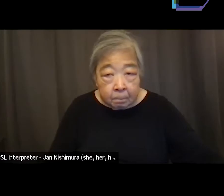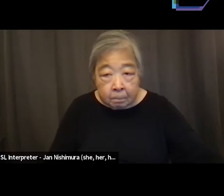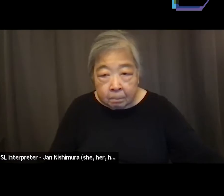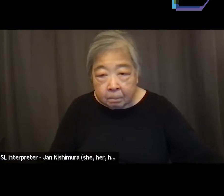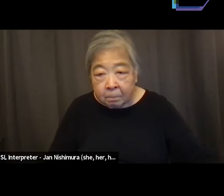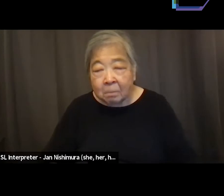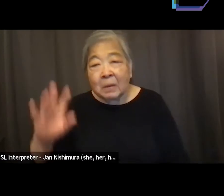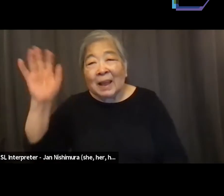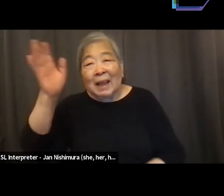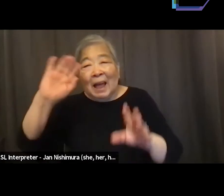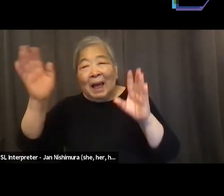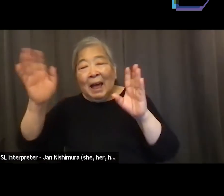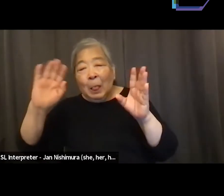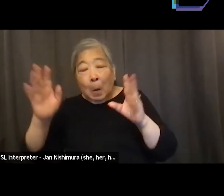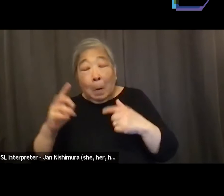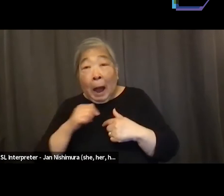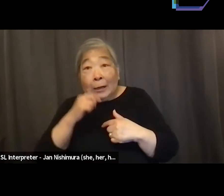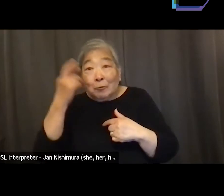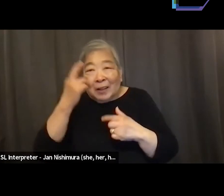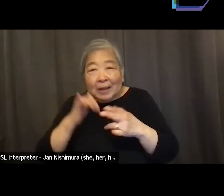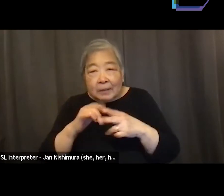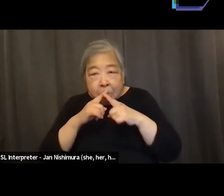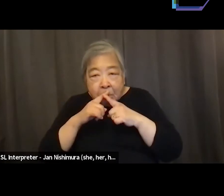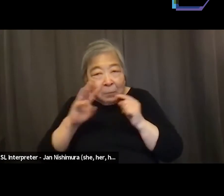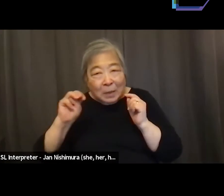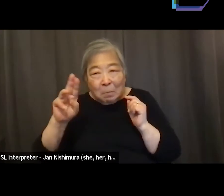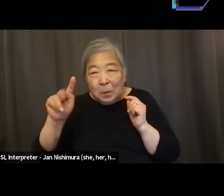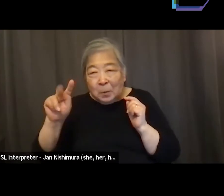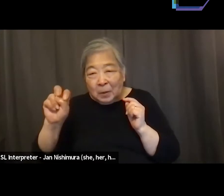Hi, hello. I didn't realize I was on mute.